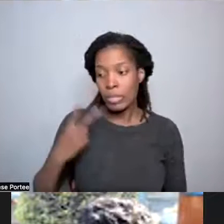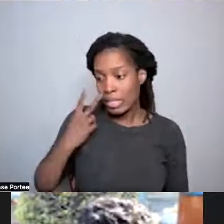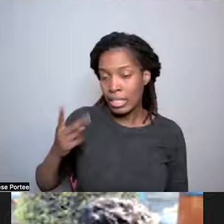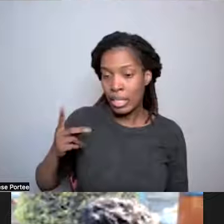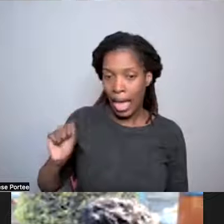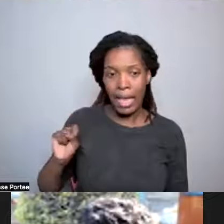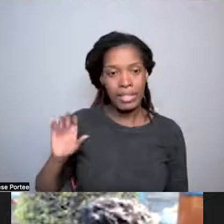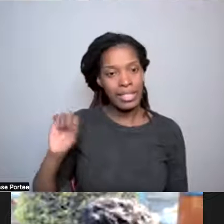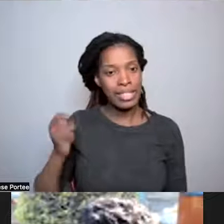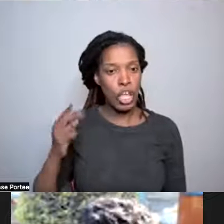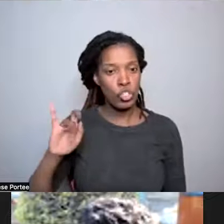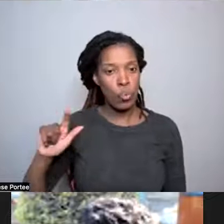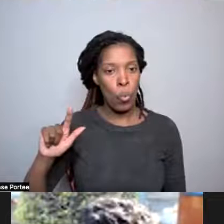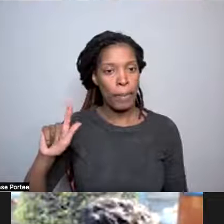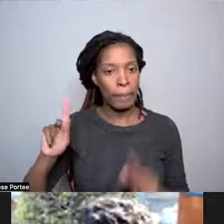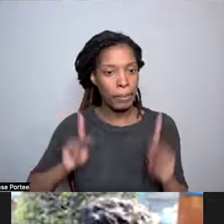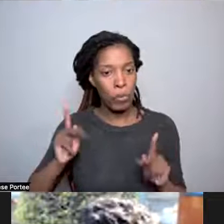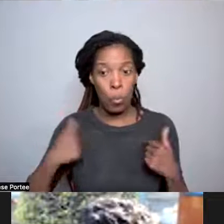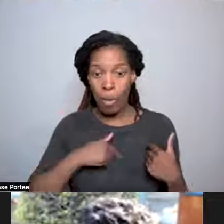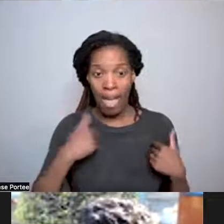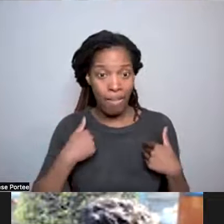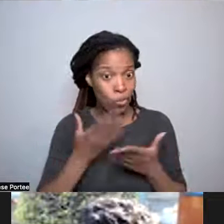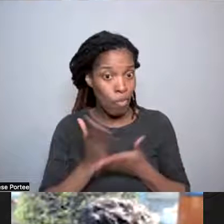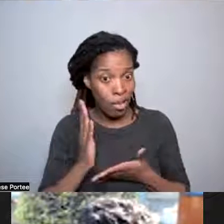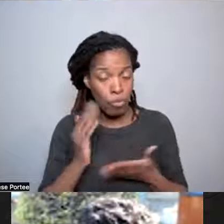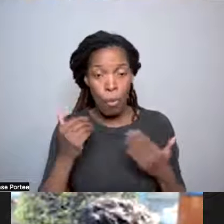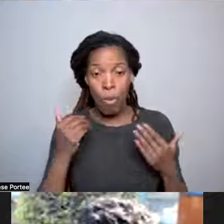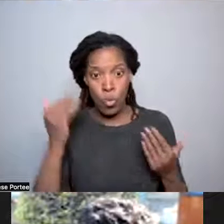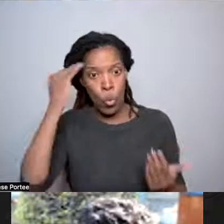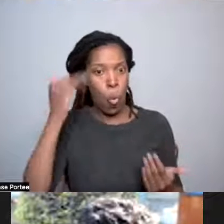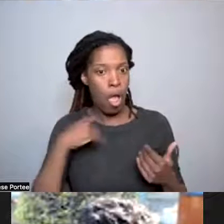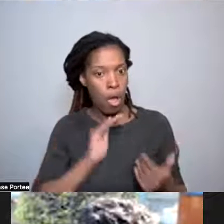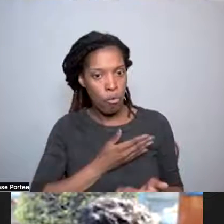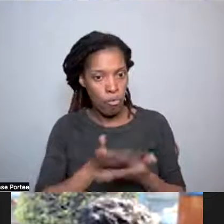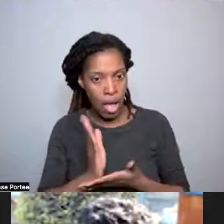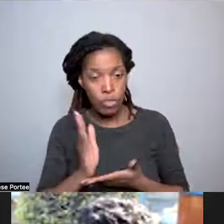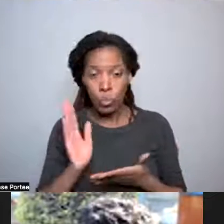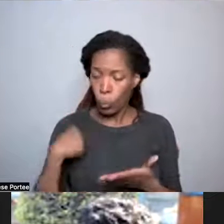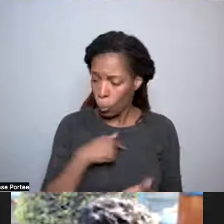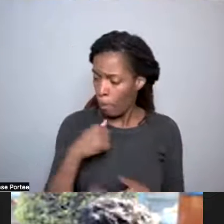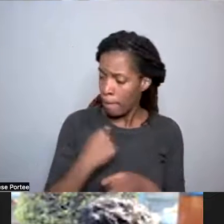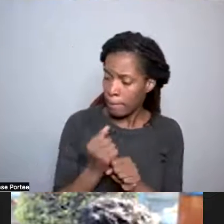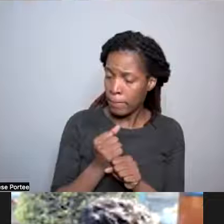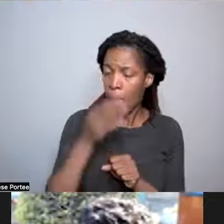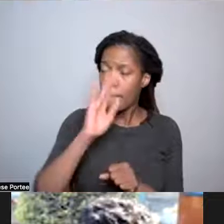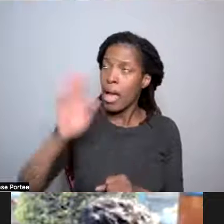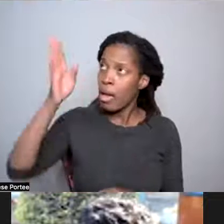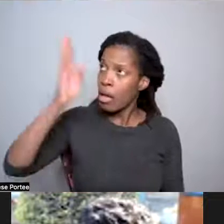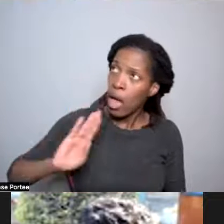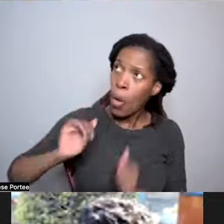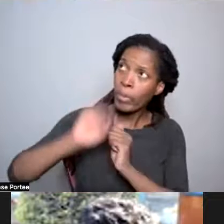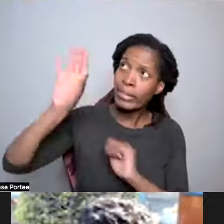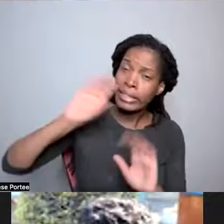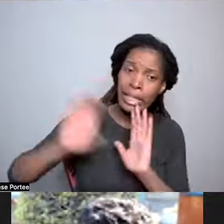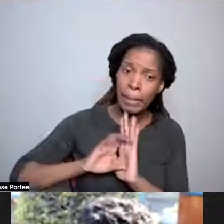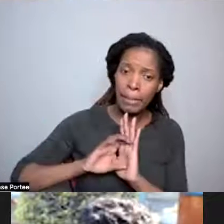beings. We have a right to know our rights. We were created by God with the image. We need to